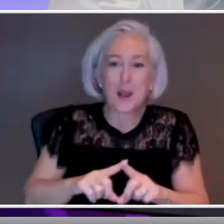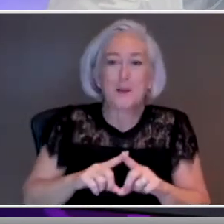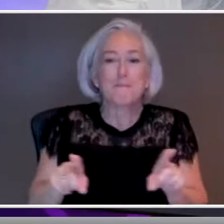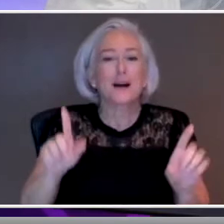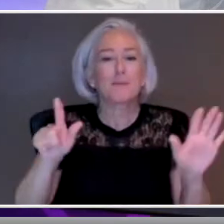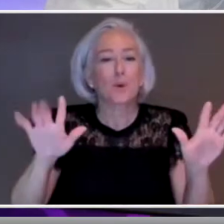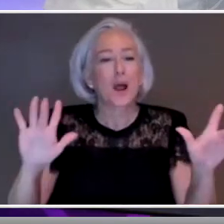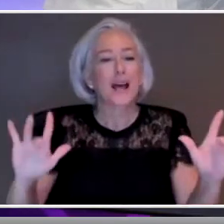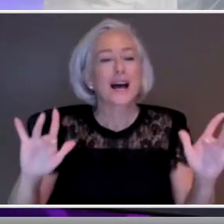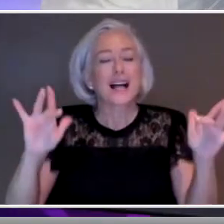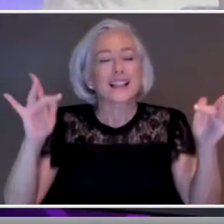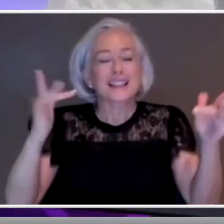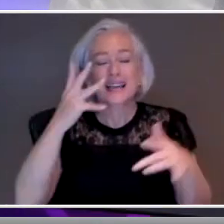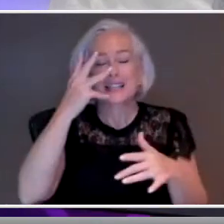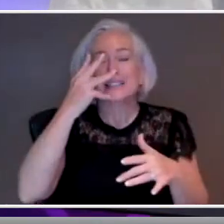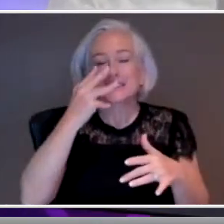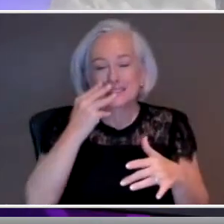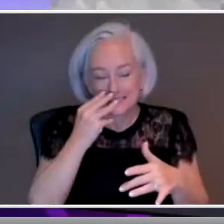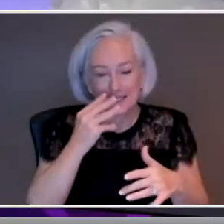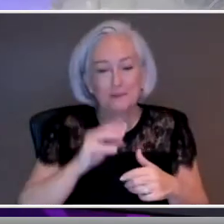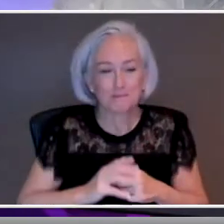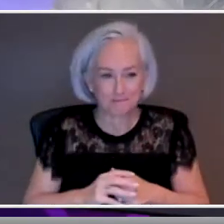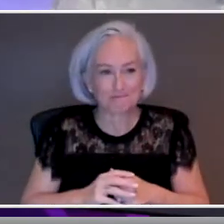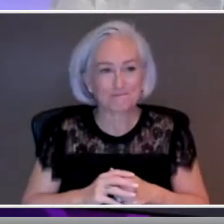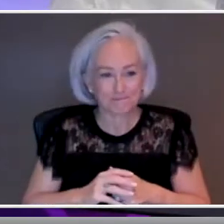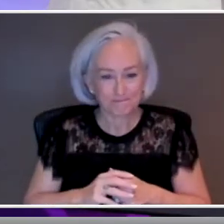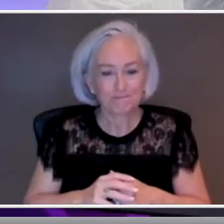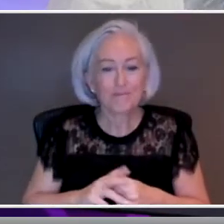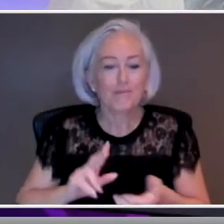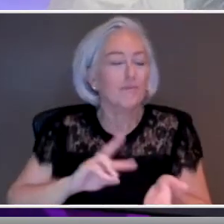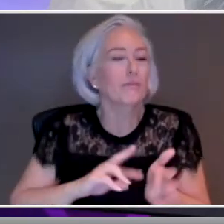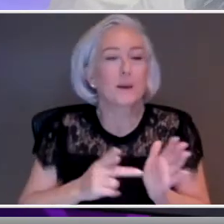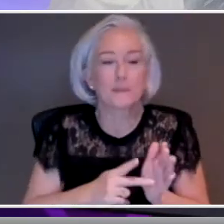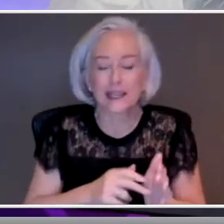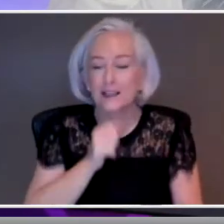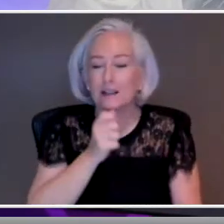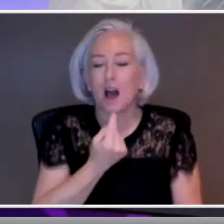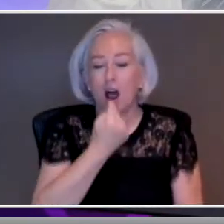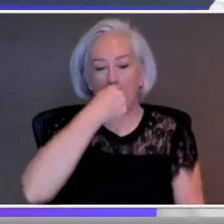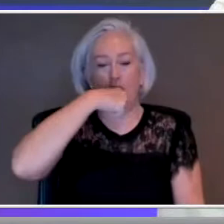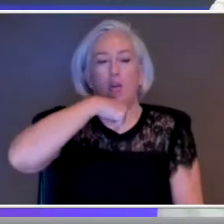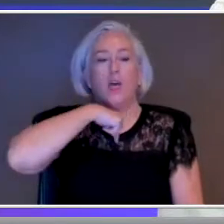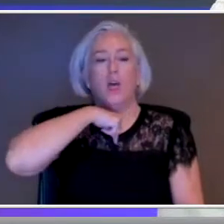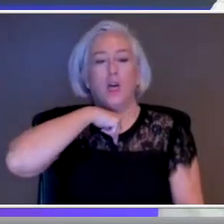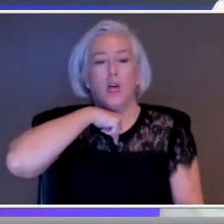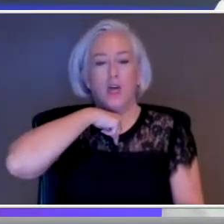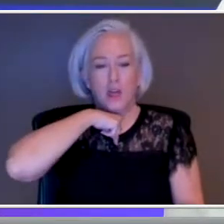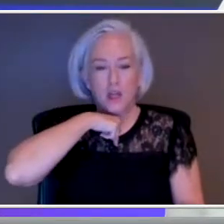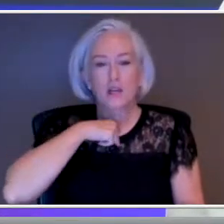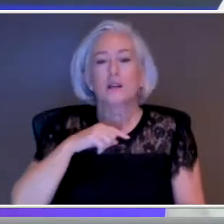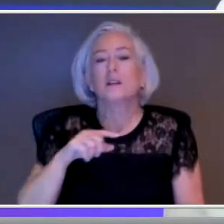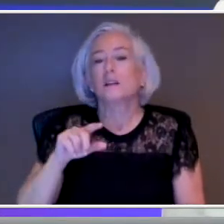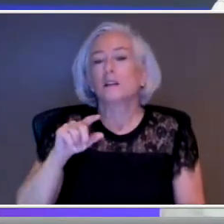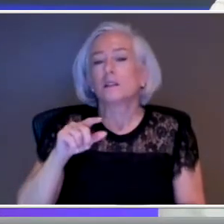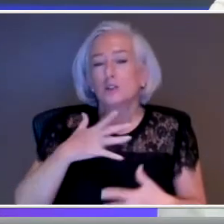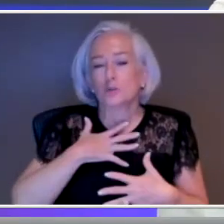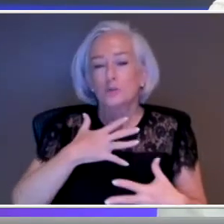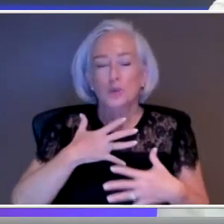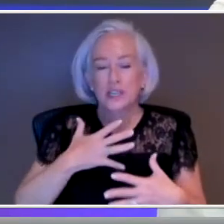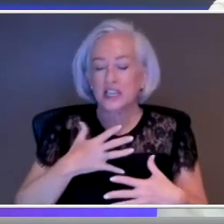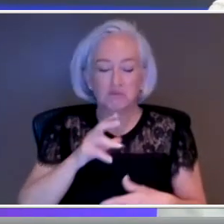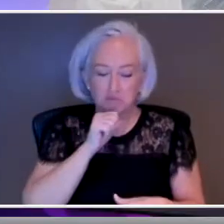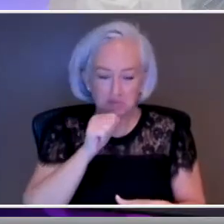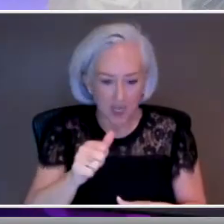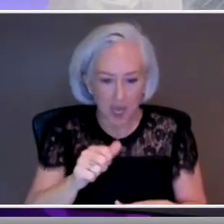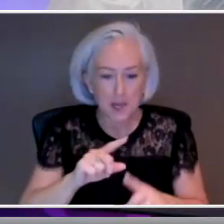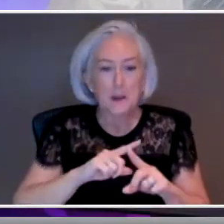where you have... Yes, it's twilight. You don't have a tube down your throat usually. It's not full anesthesia, but it's just something to help you relax and keep you